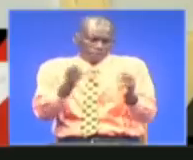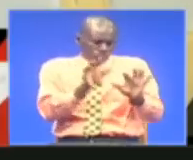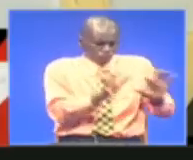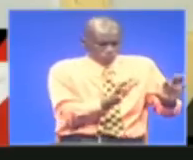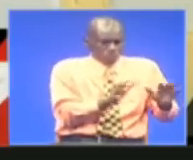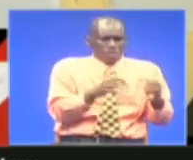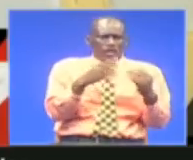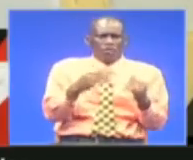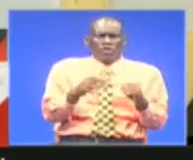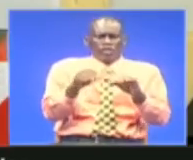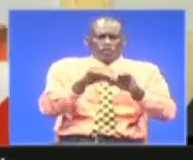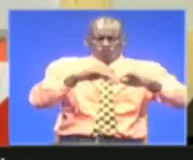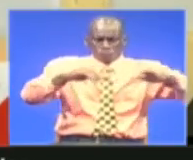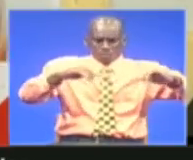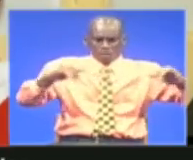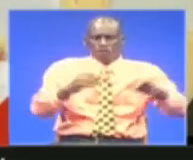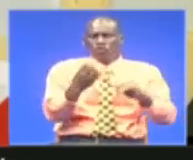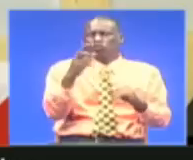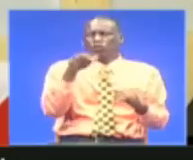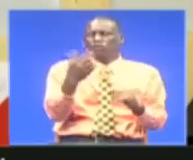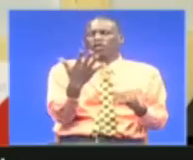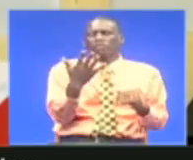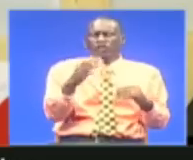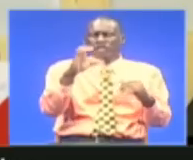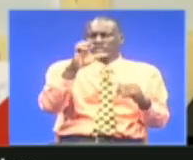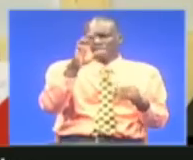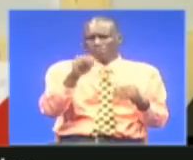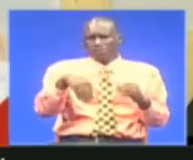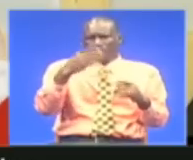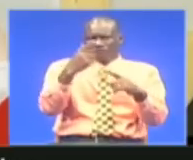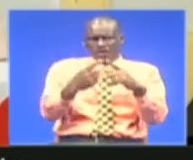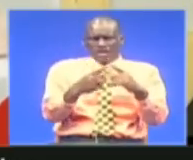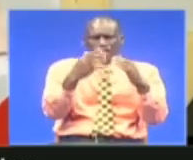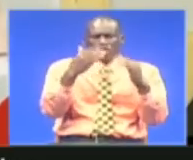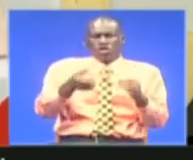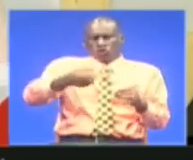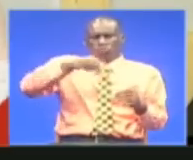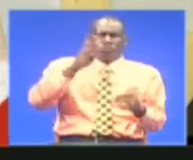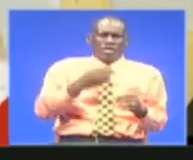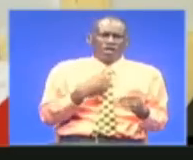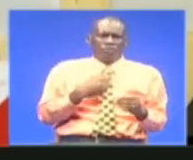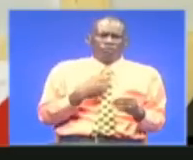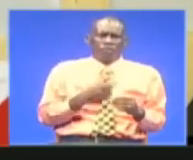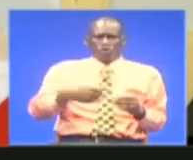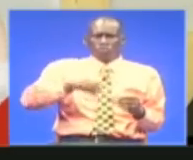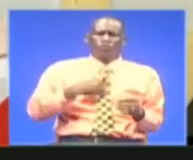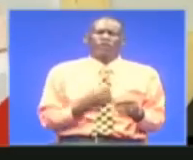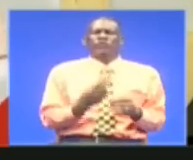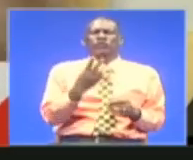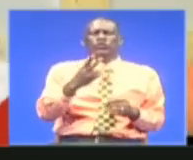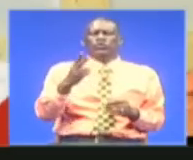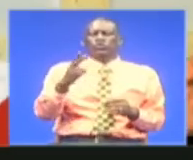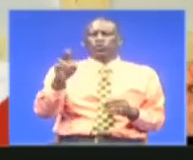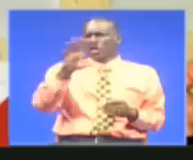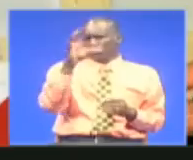of 2.5 centimeters per year. So eventually you're going to have a complete two continents. You're going to have